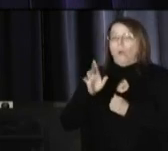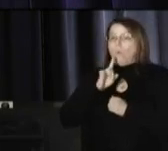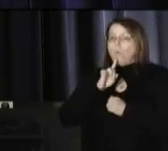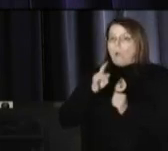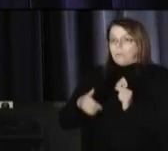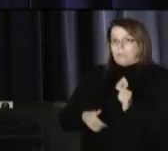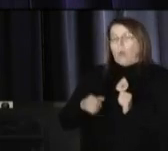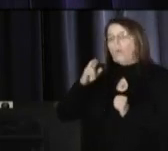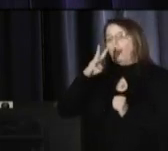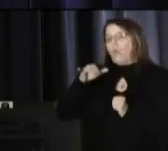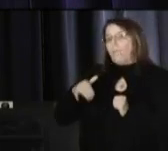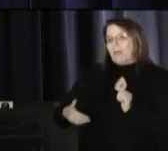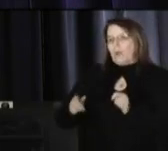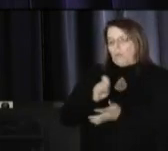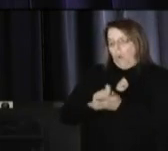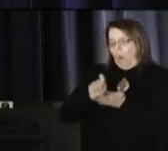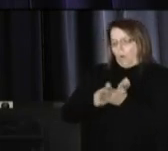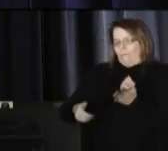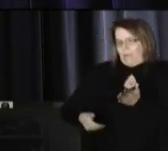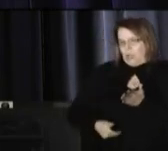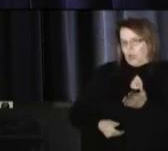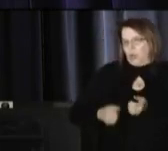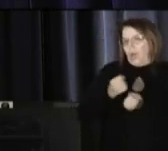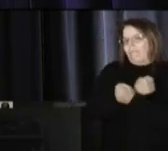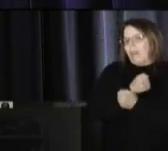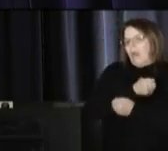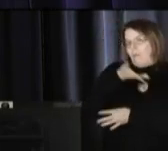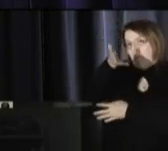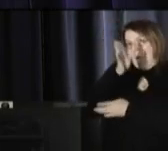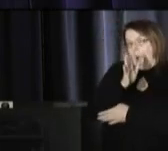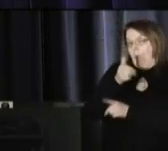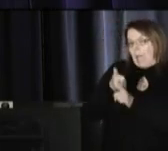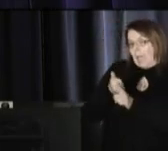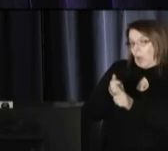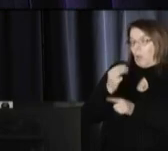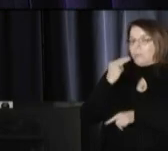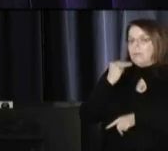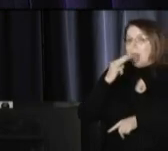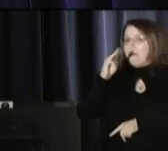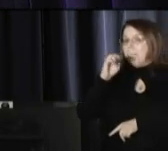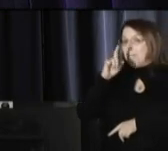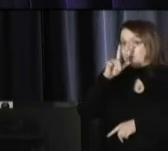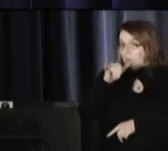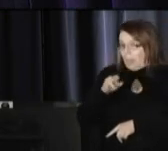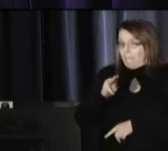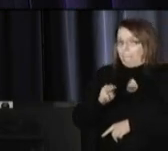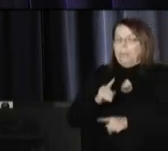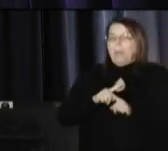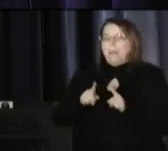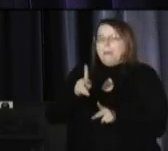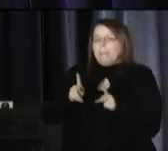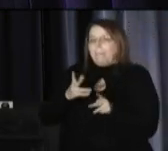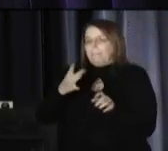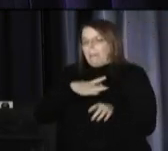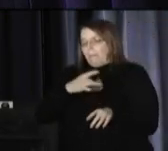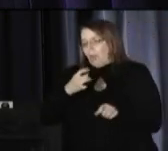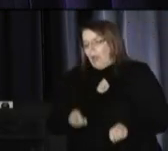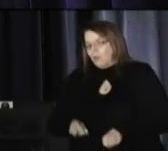Rumi wrote of an intuitive love of God, and he was a Muslim, you say, but people like to strip away the Islam from his